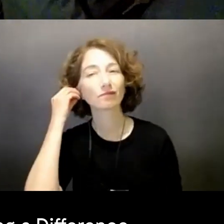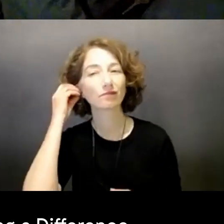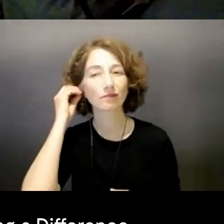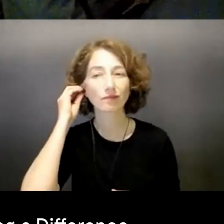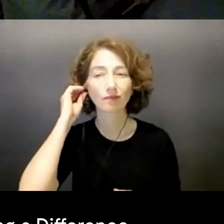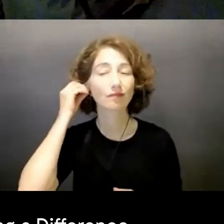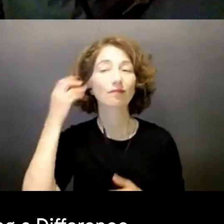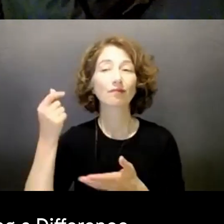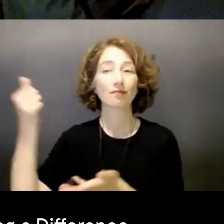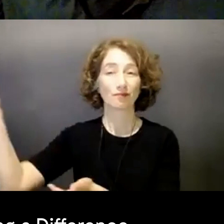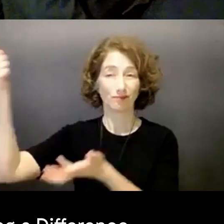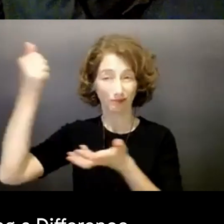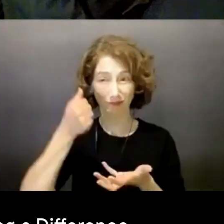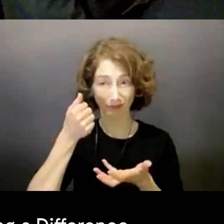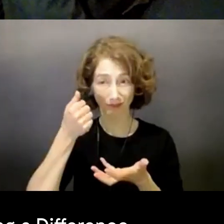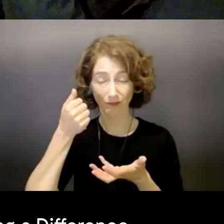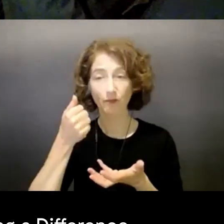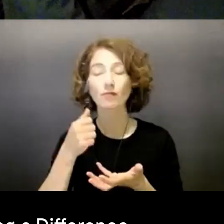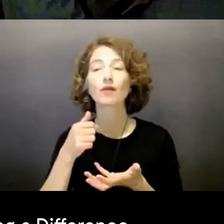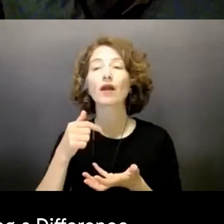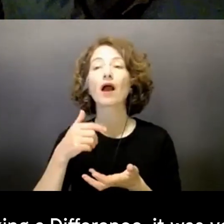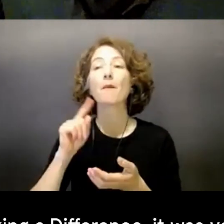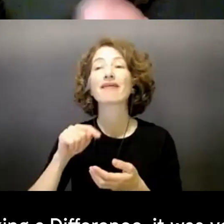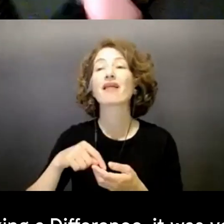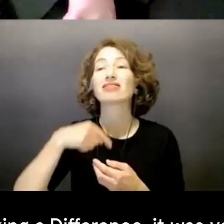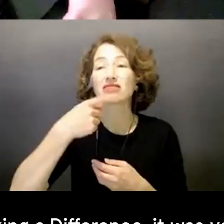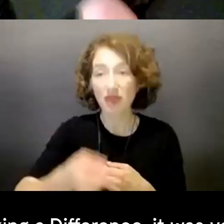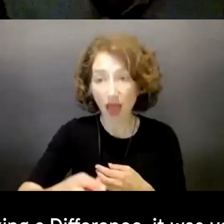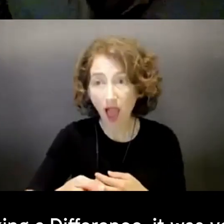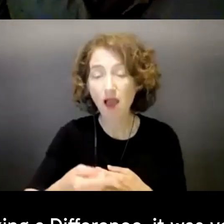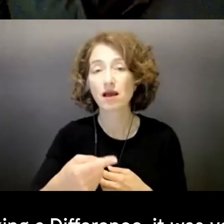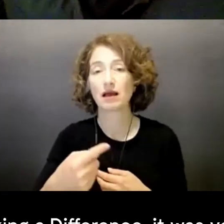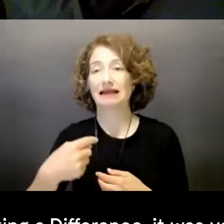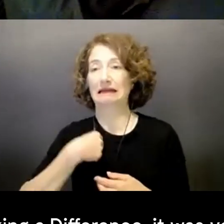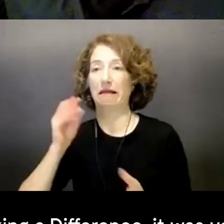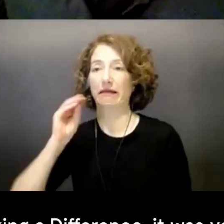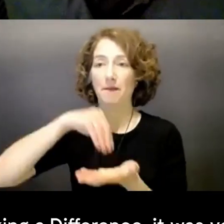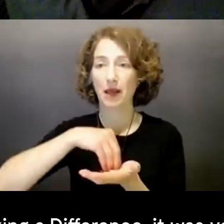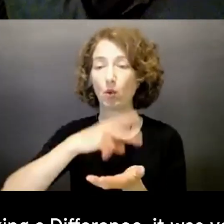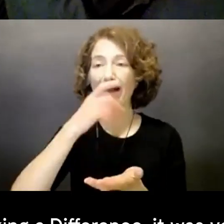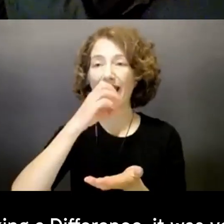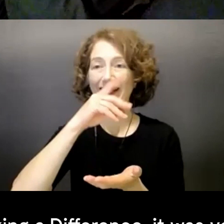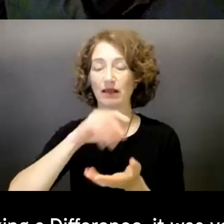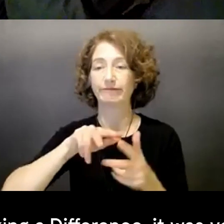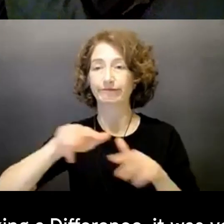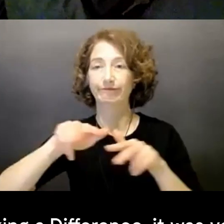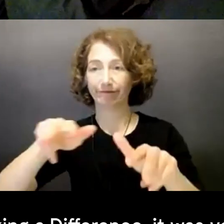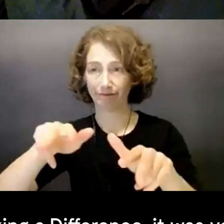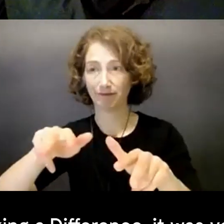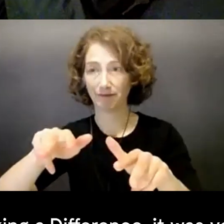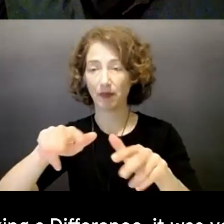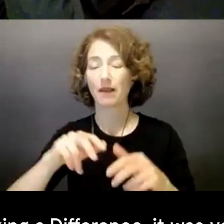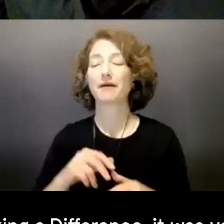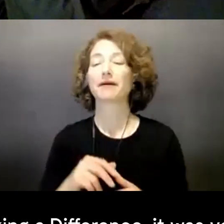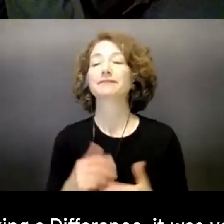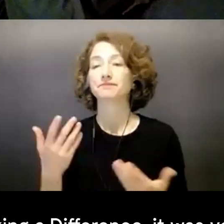before Kate and I came in to do this conference and before I started to work for Making a Difference, it was very